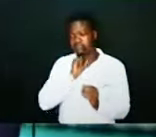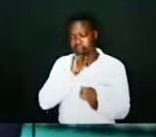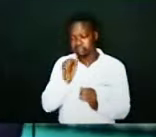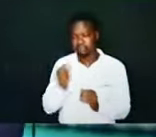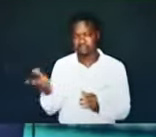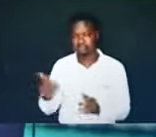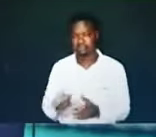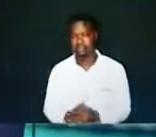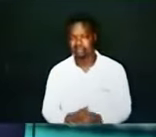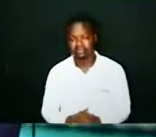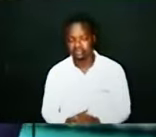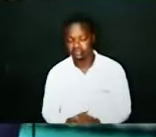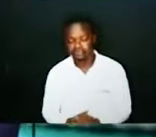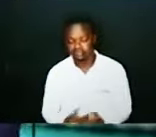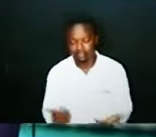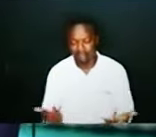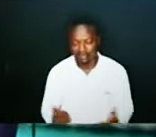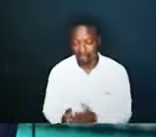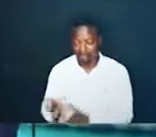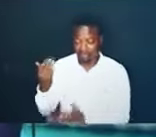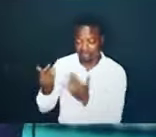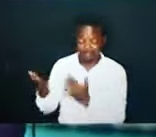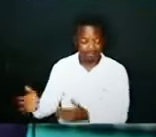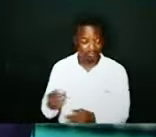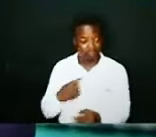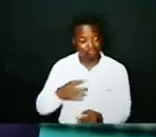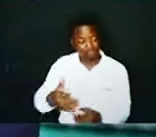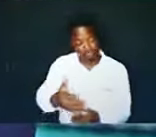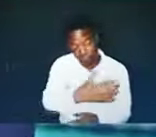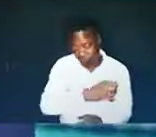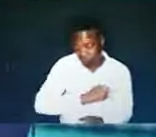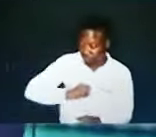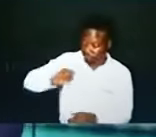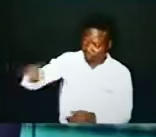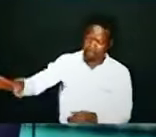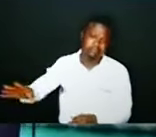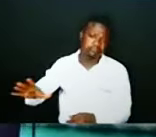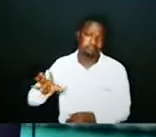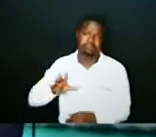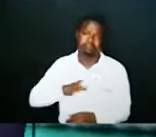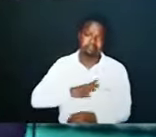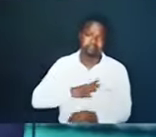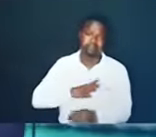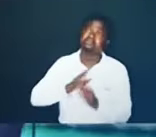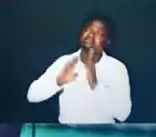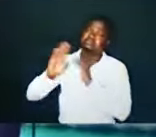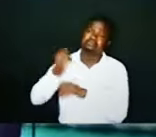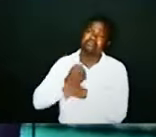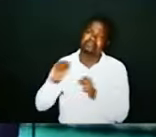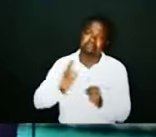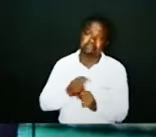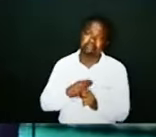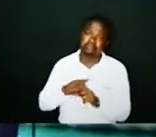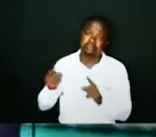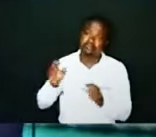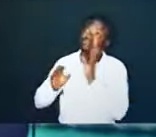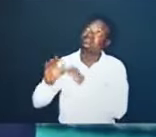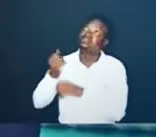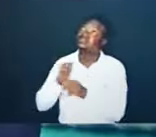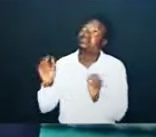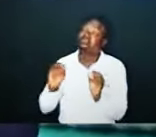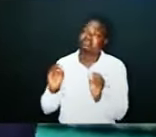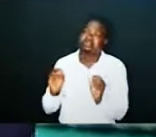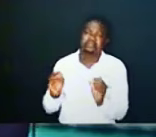is settled. So the end to sa dafru no imwa inyankopon no betume agyen na so wangye mpo asem no yakan